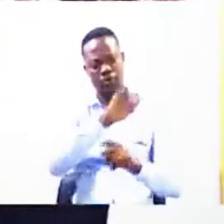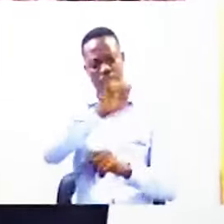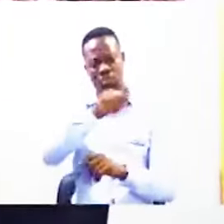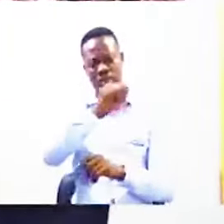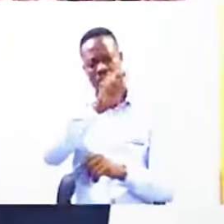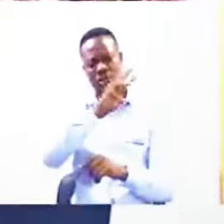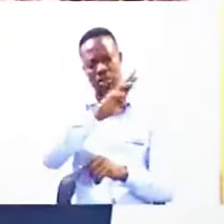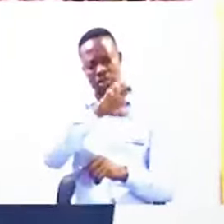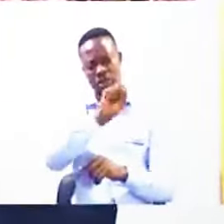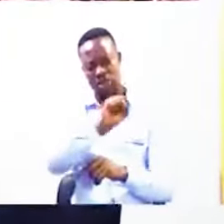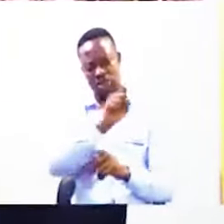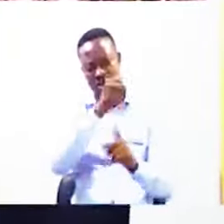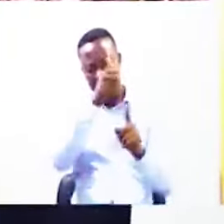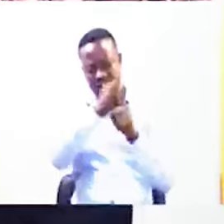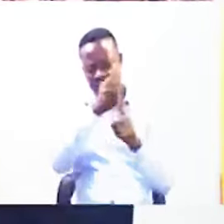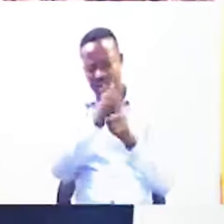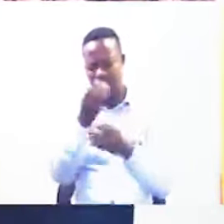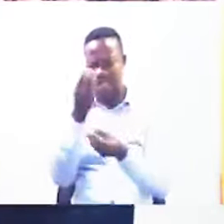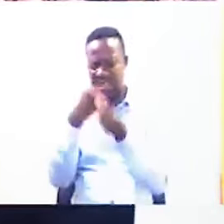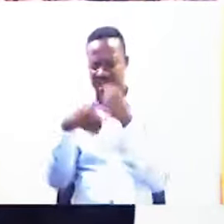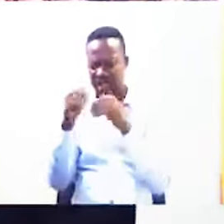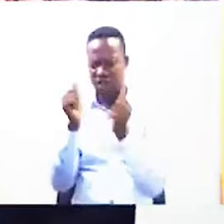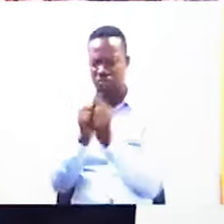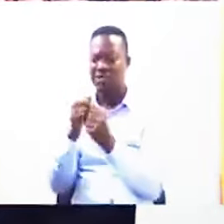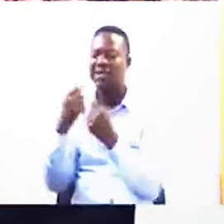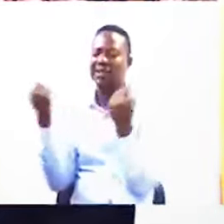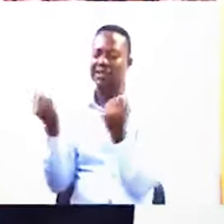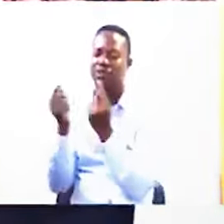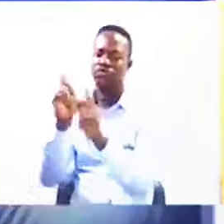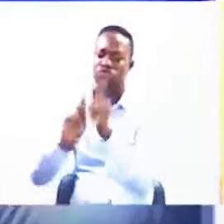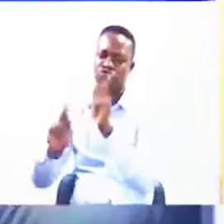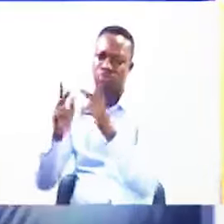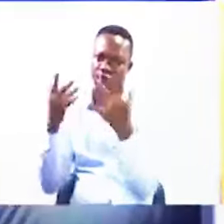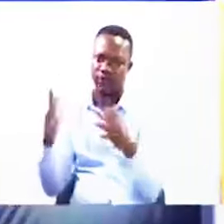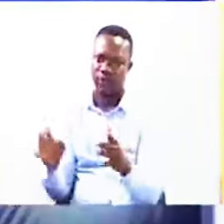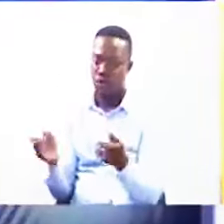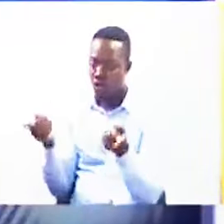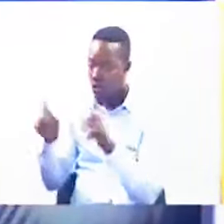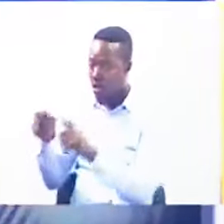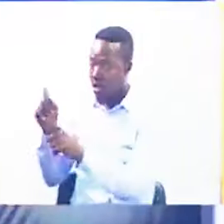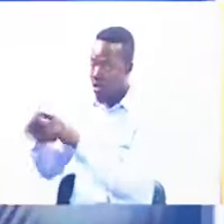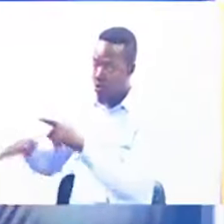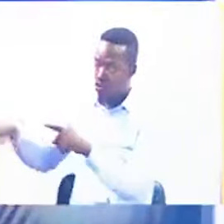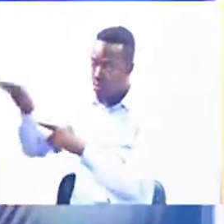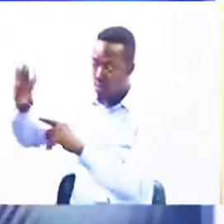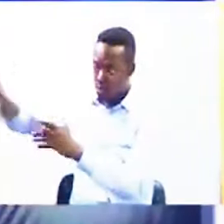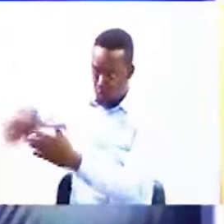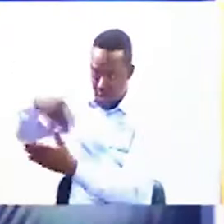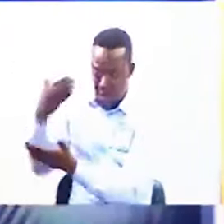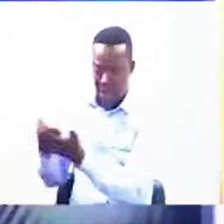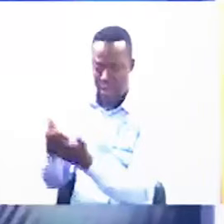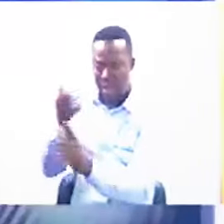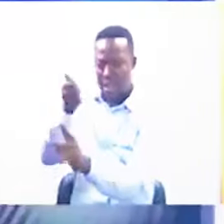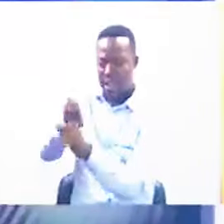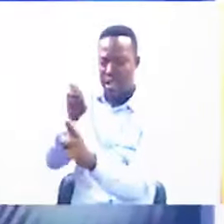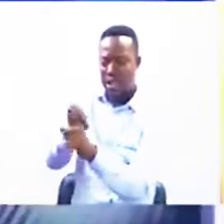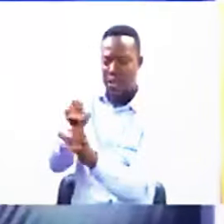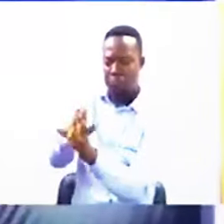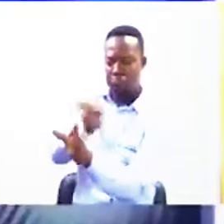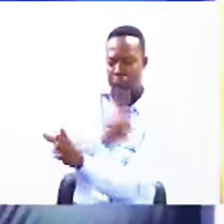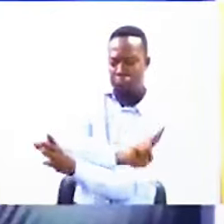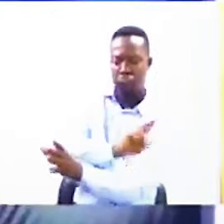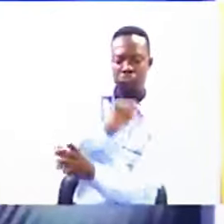eat with the Gentiles. But when they arrived, he began to draw back and